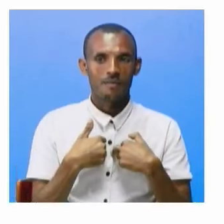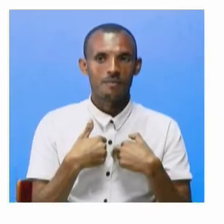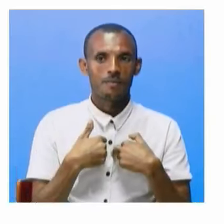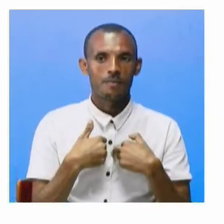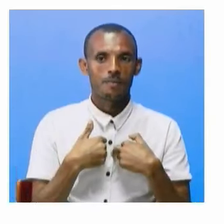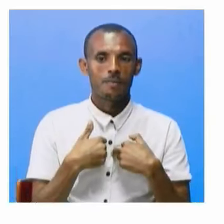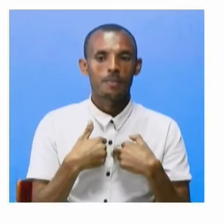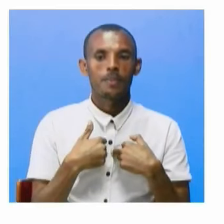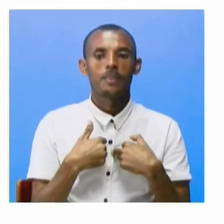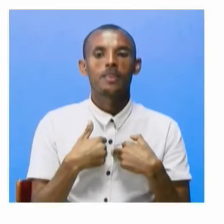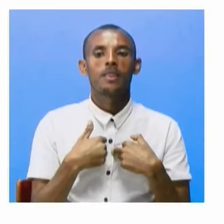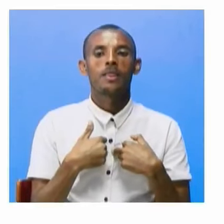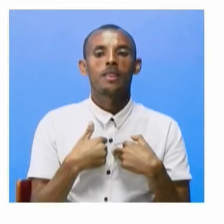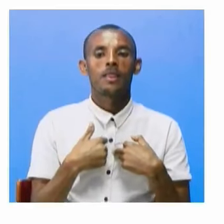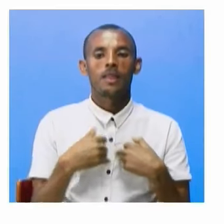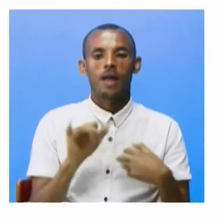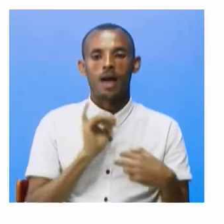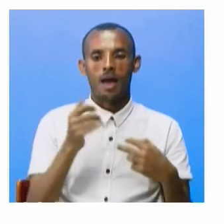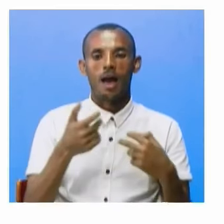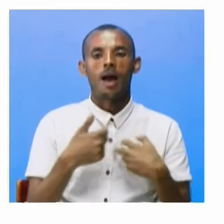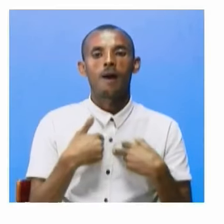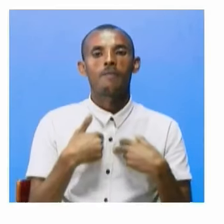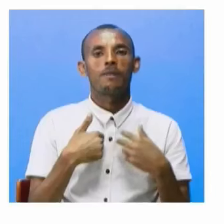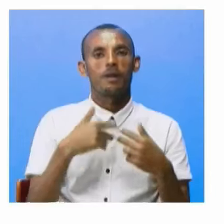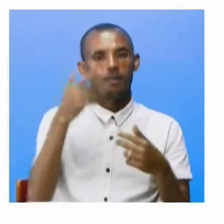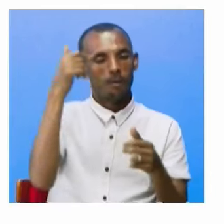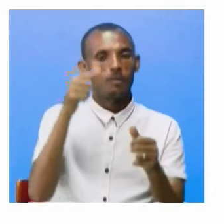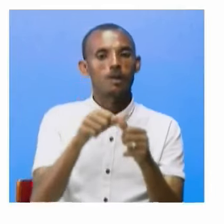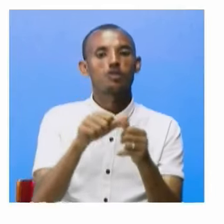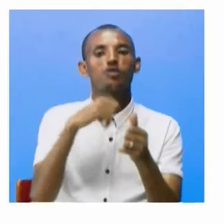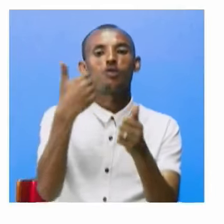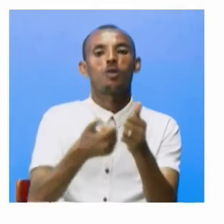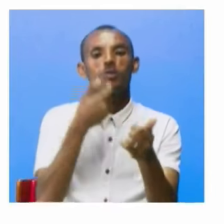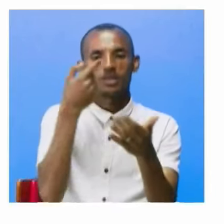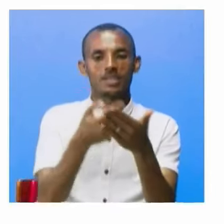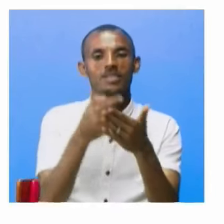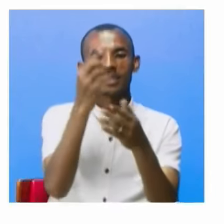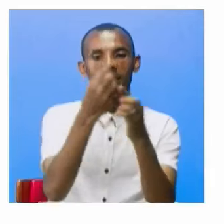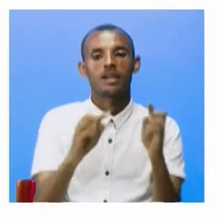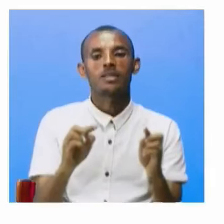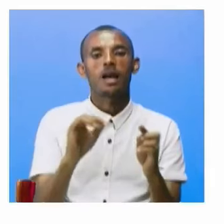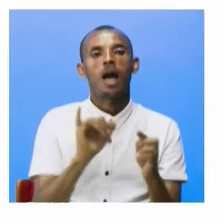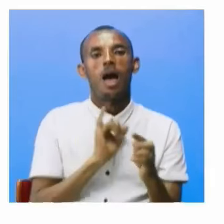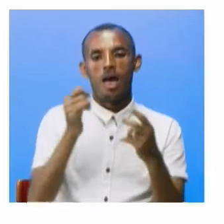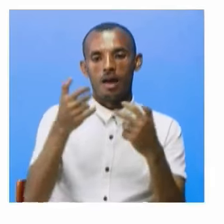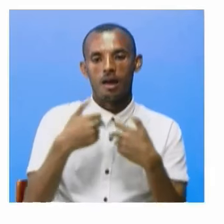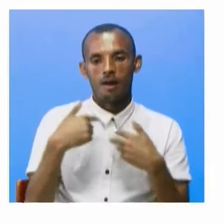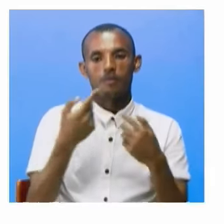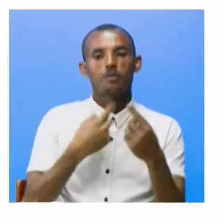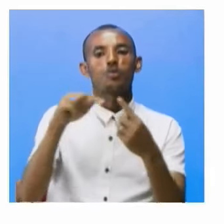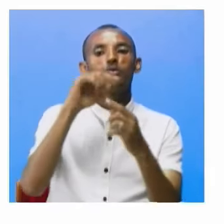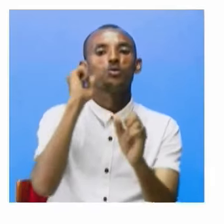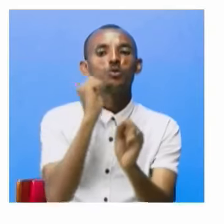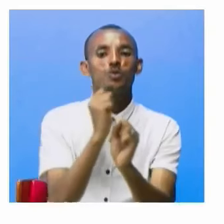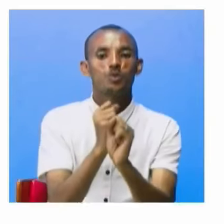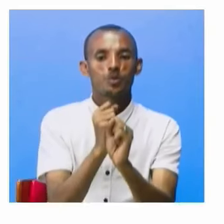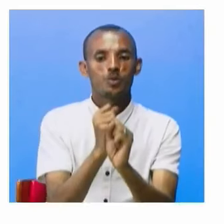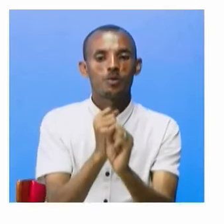have, remember to follow this structure, okay? Because I have to do